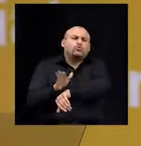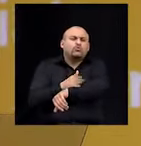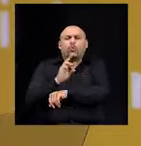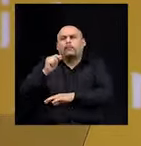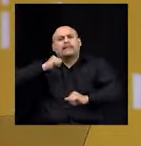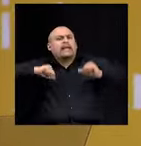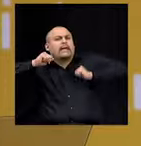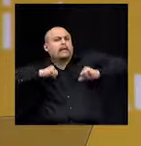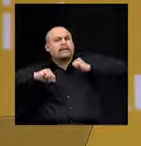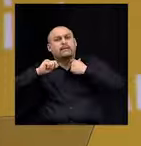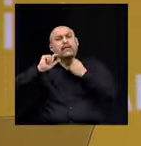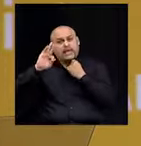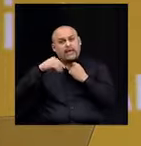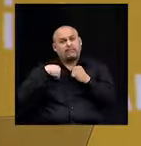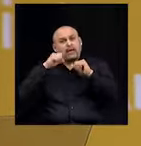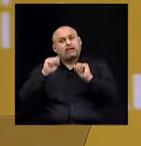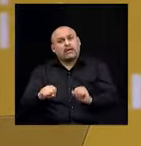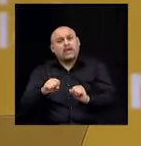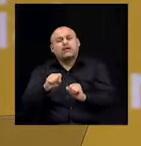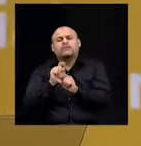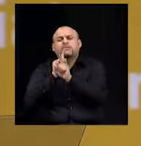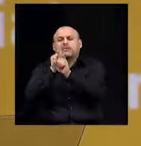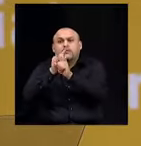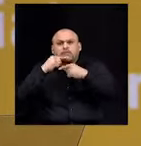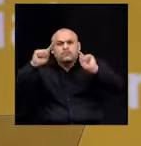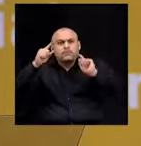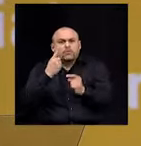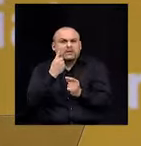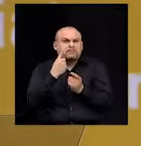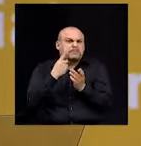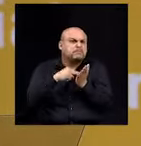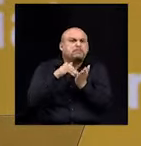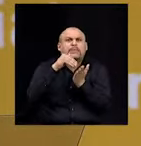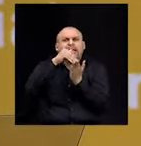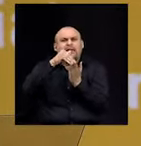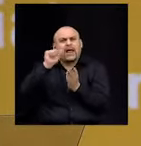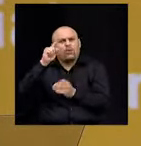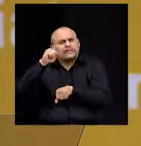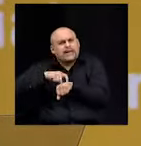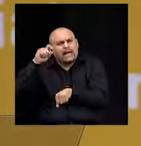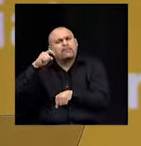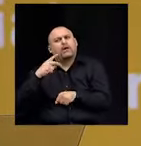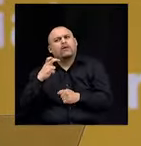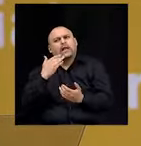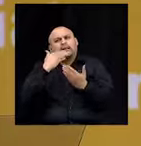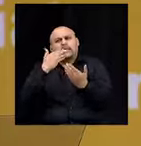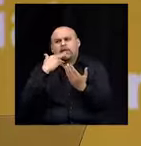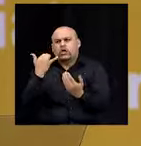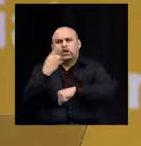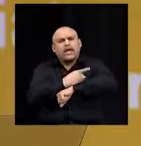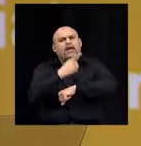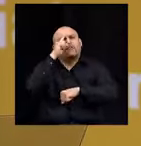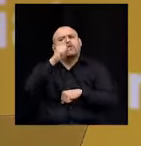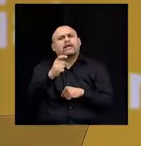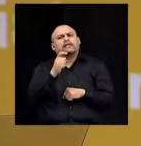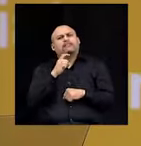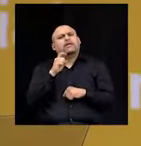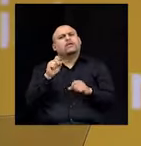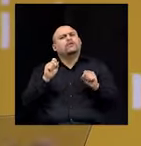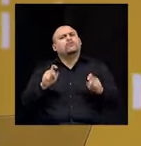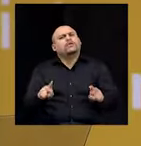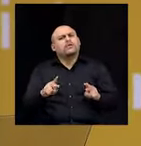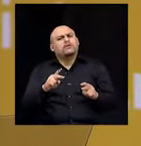play, then I could mentor millions at a time. So I want to thank you today for giving me this